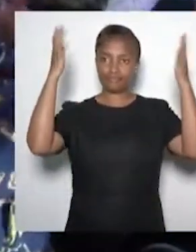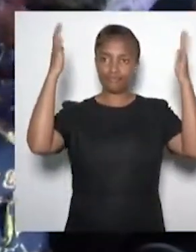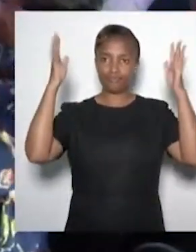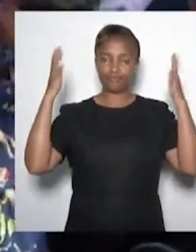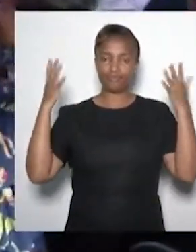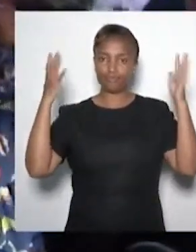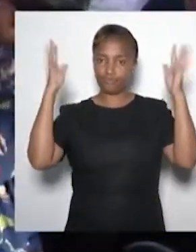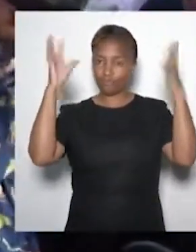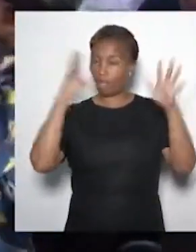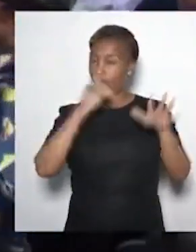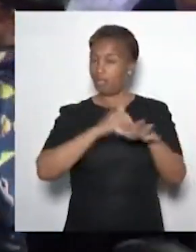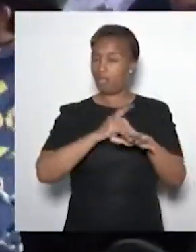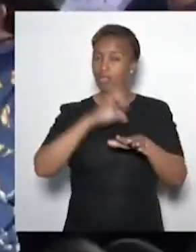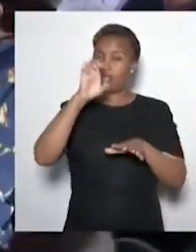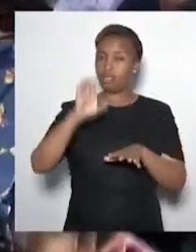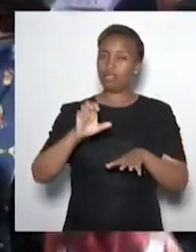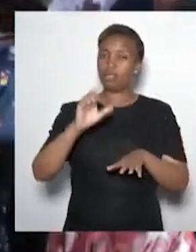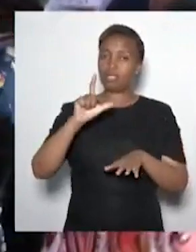Dr. Elijah Maswanganyi.